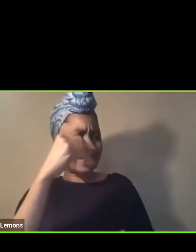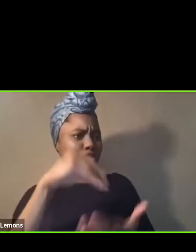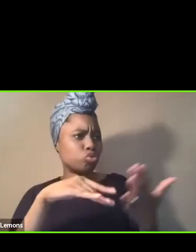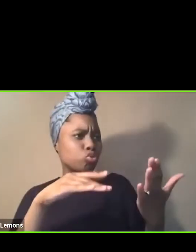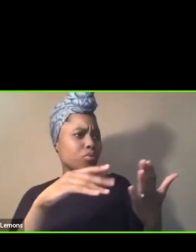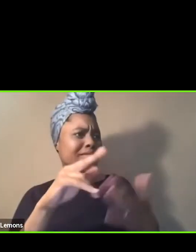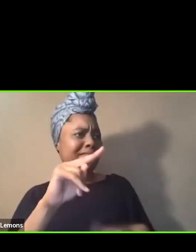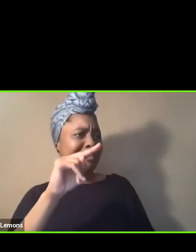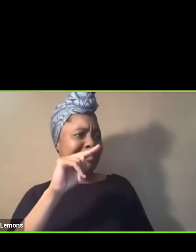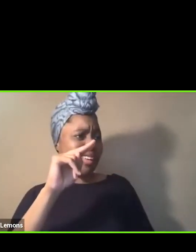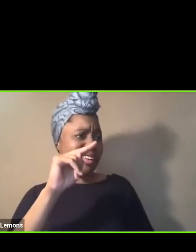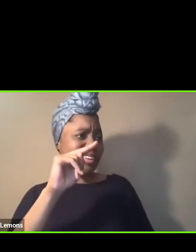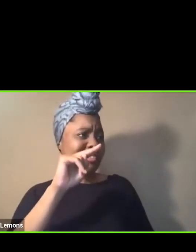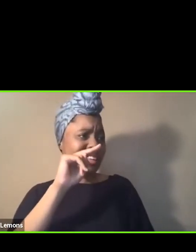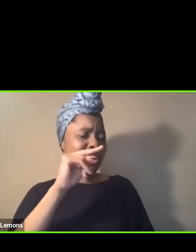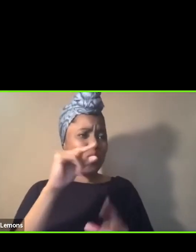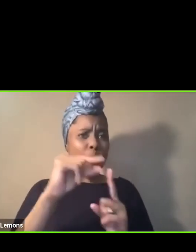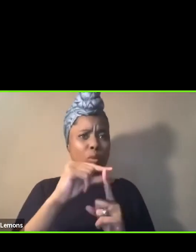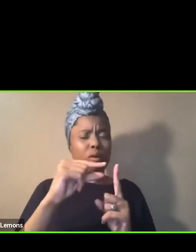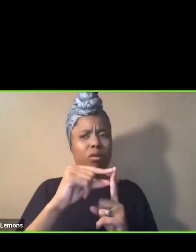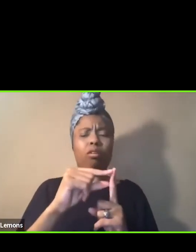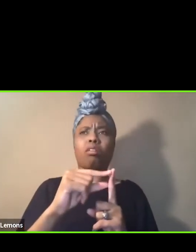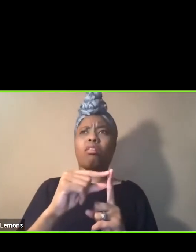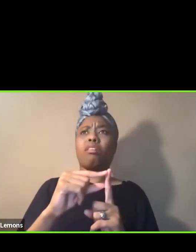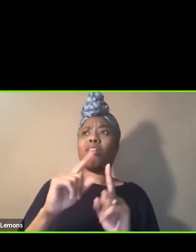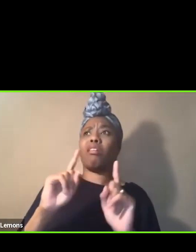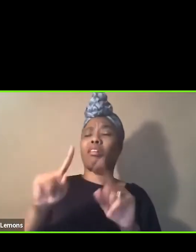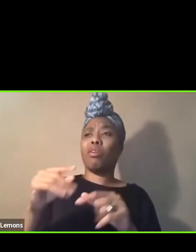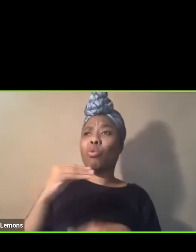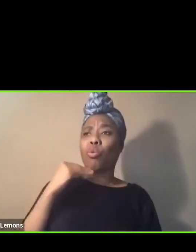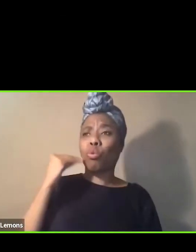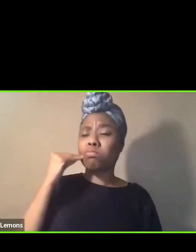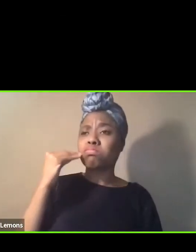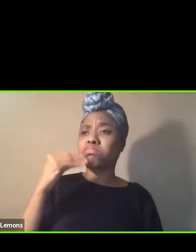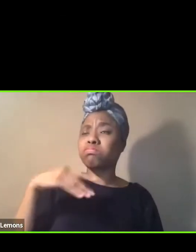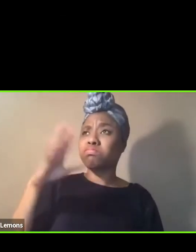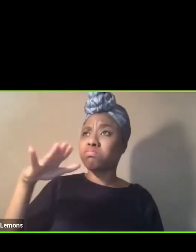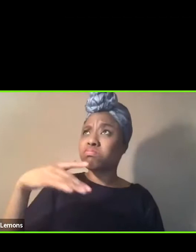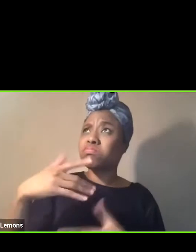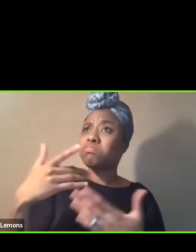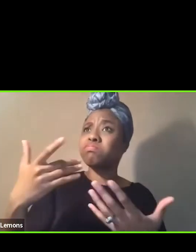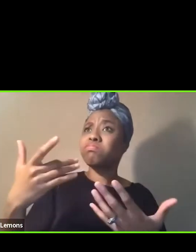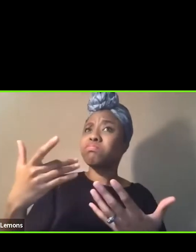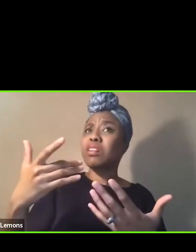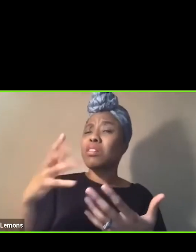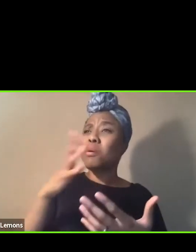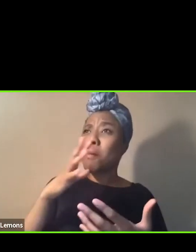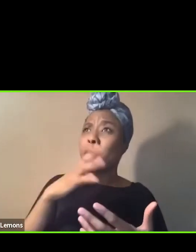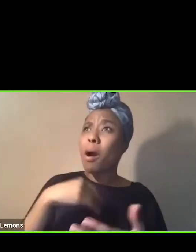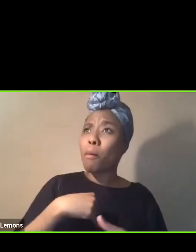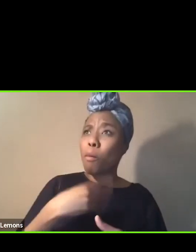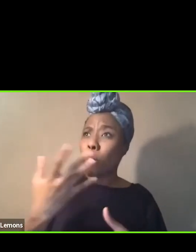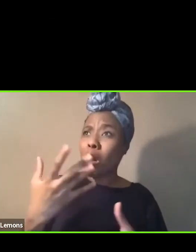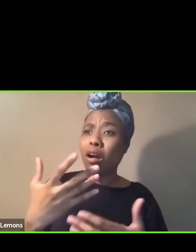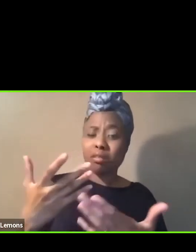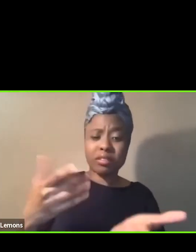N-word. And I came home and I told my mom, look, mama, I'm white. Look